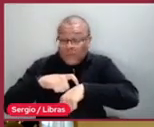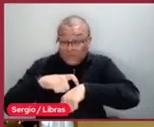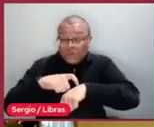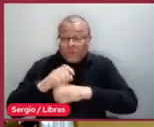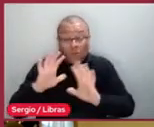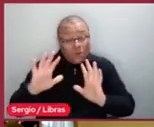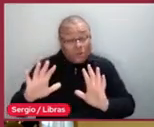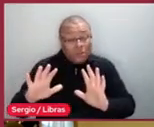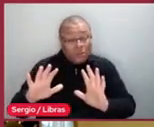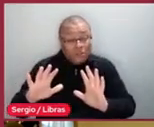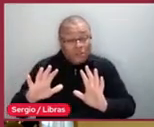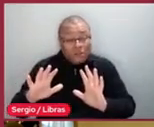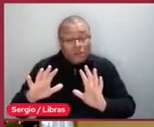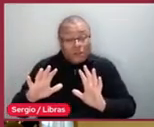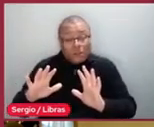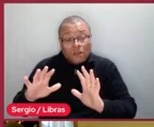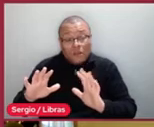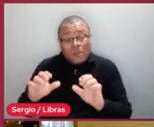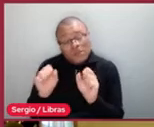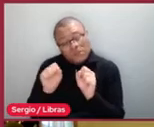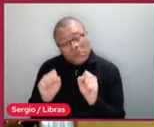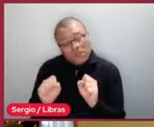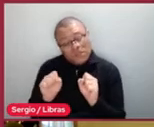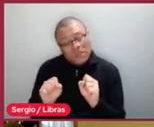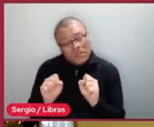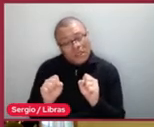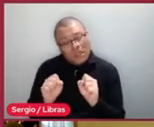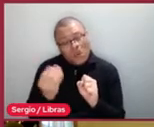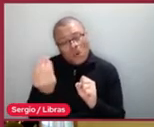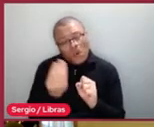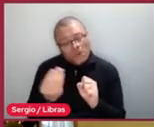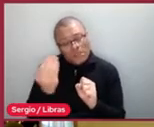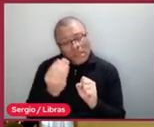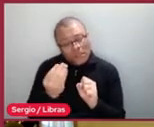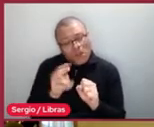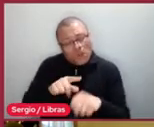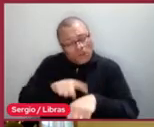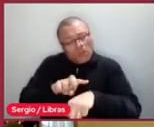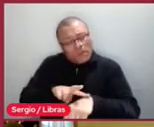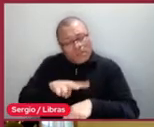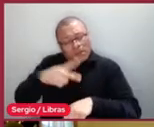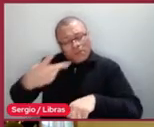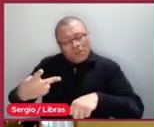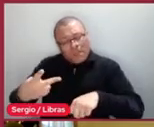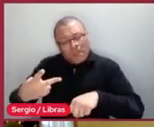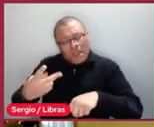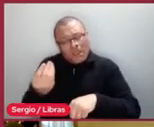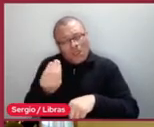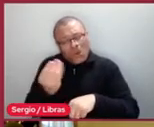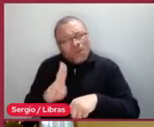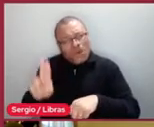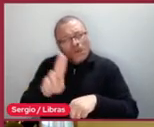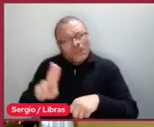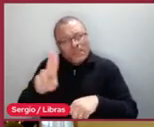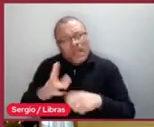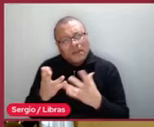really that good to be so abstract in this moment. So what can we use?